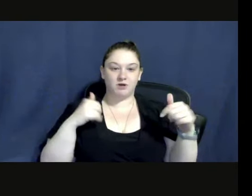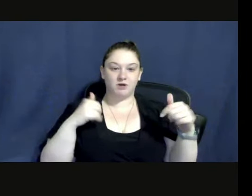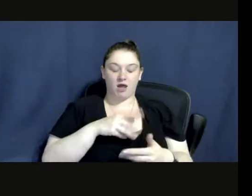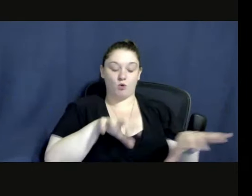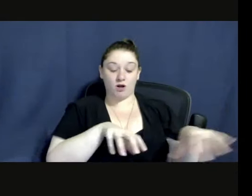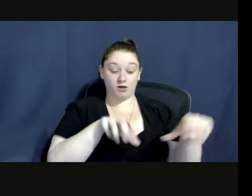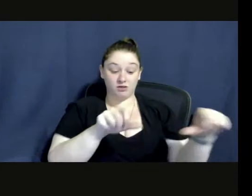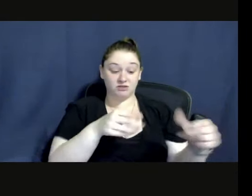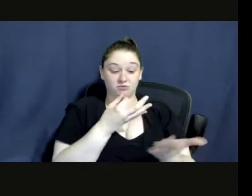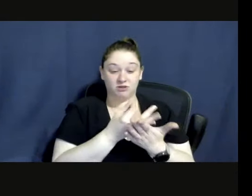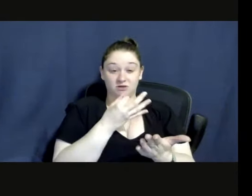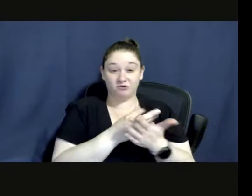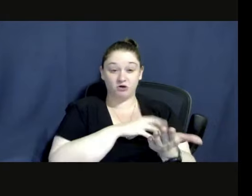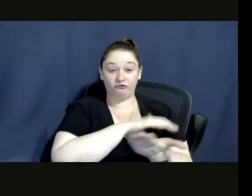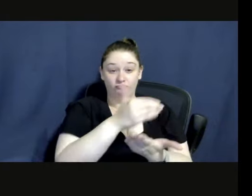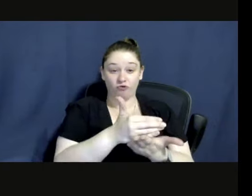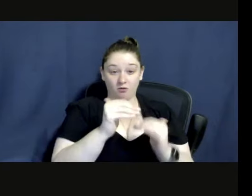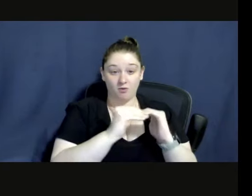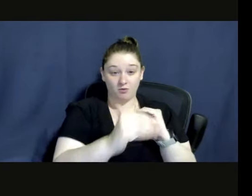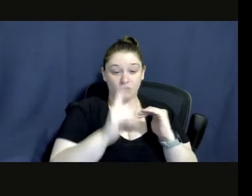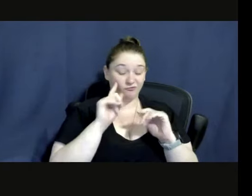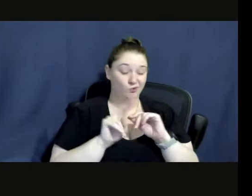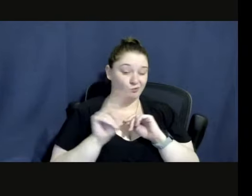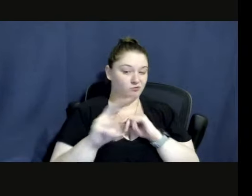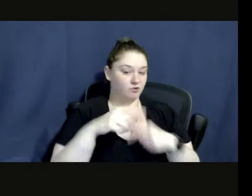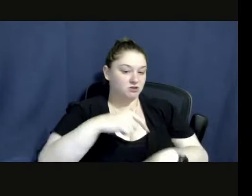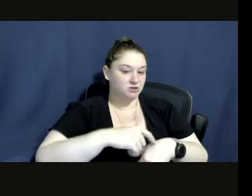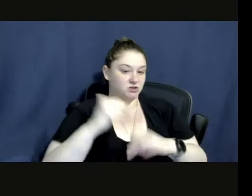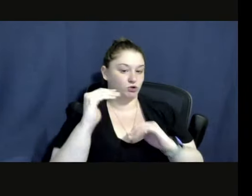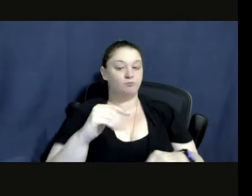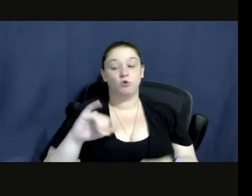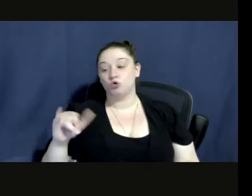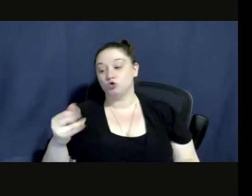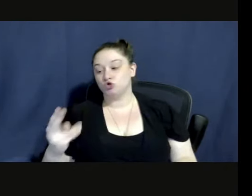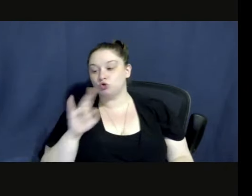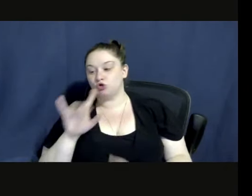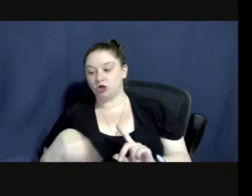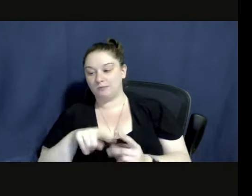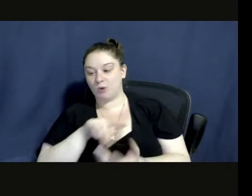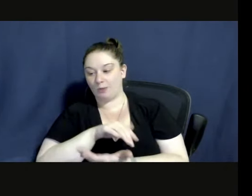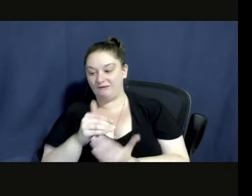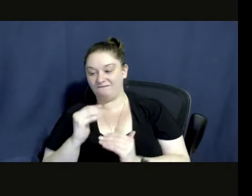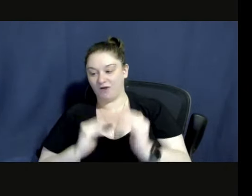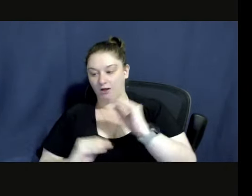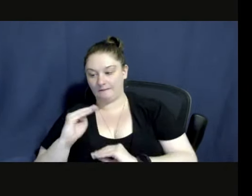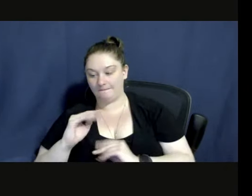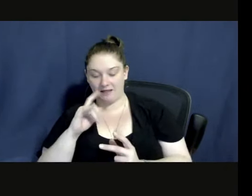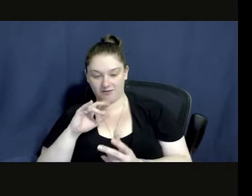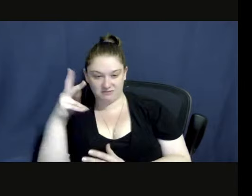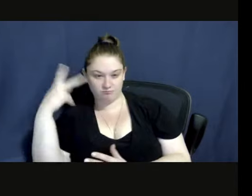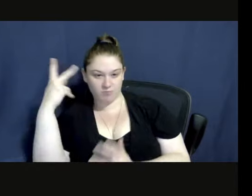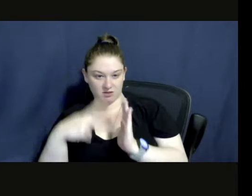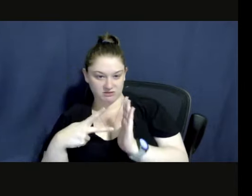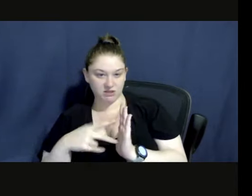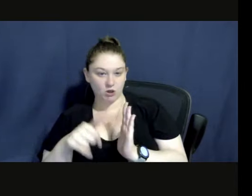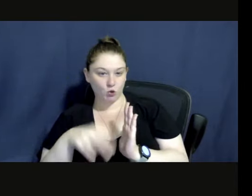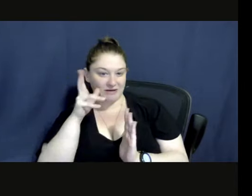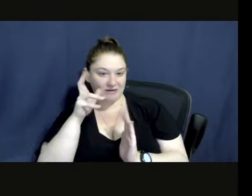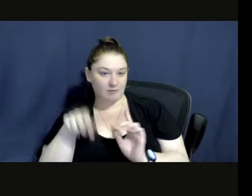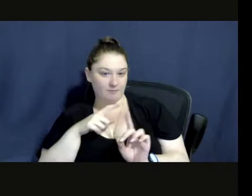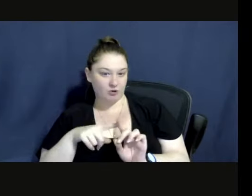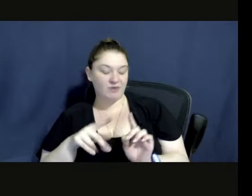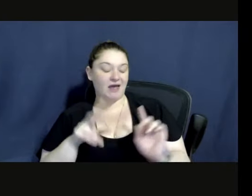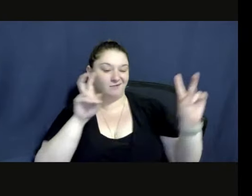the forecast period. So Josh is going to be talking about our fund balance policy here. You're going to hear that phrase, you know,